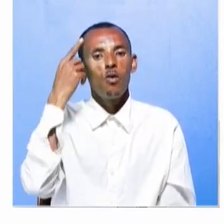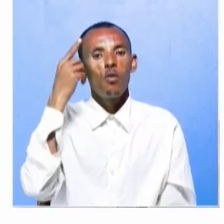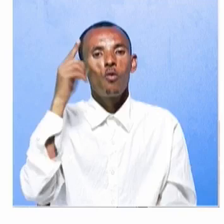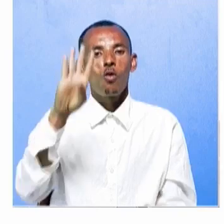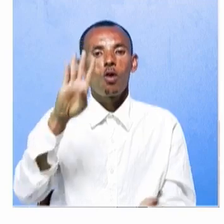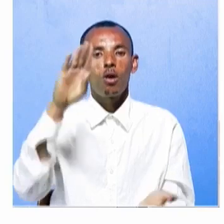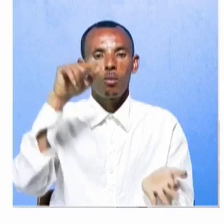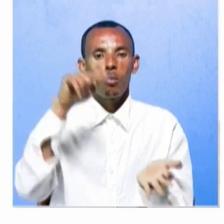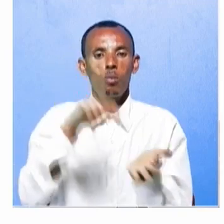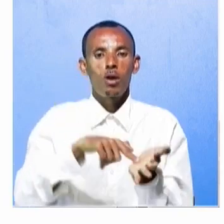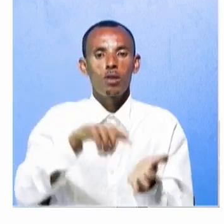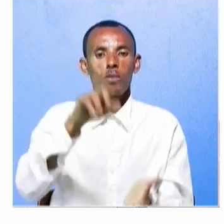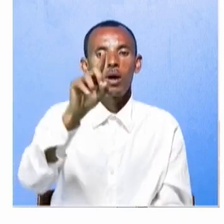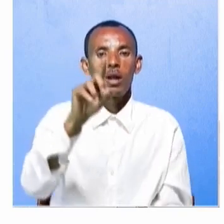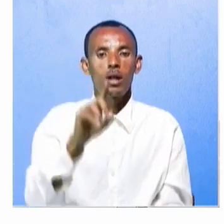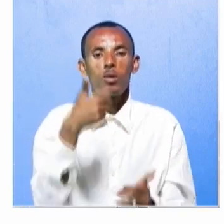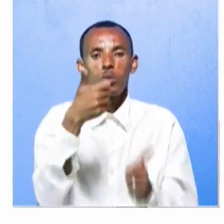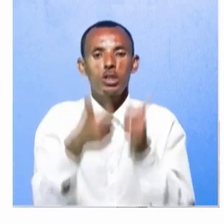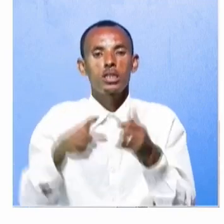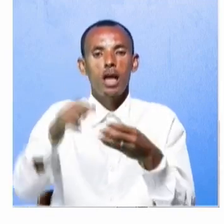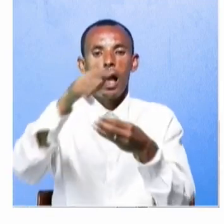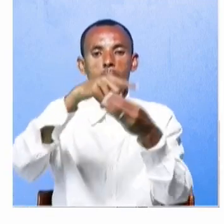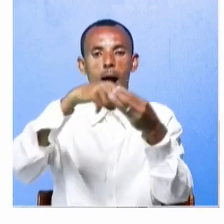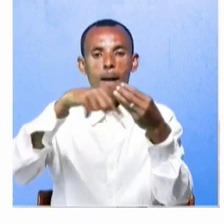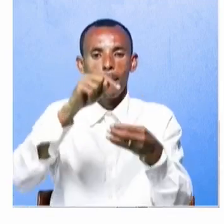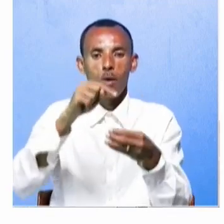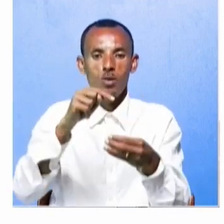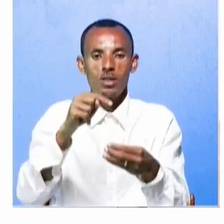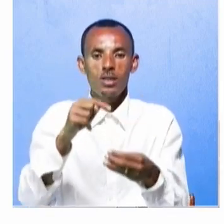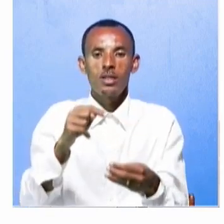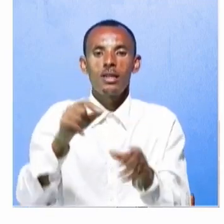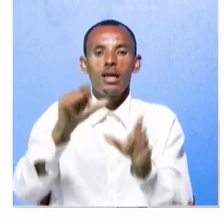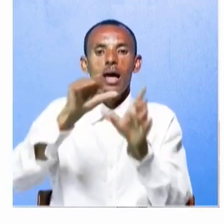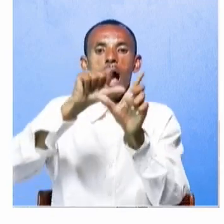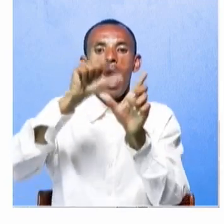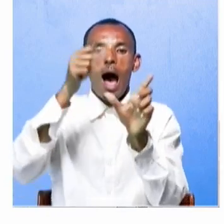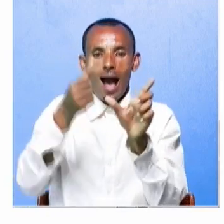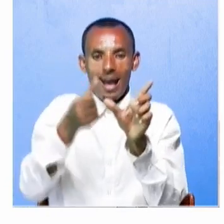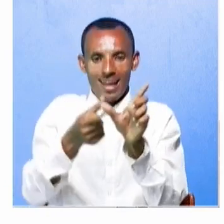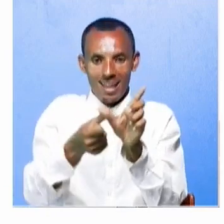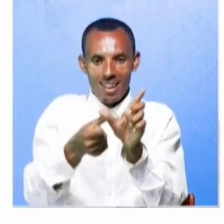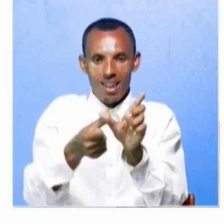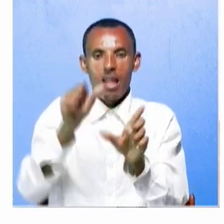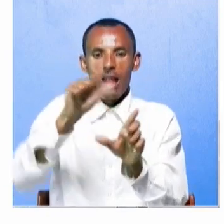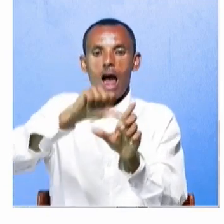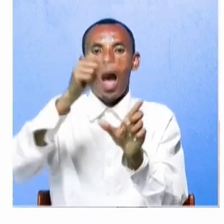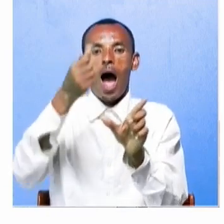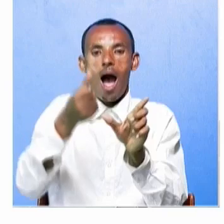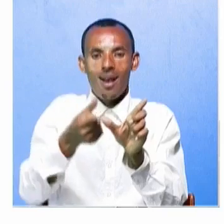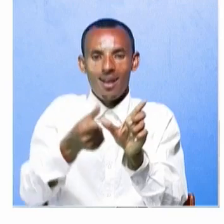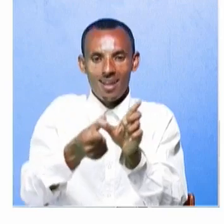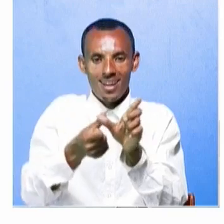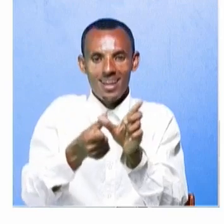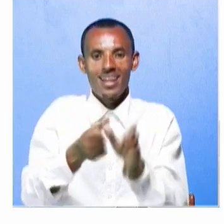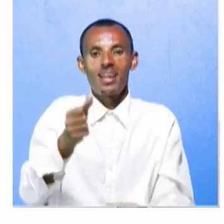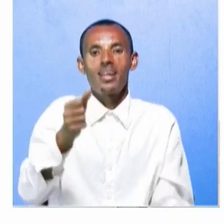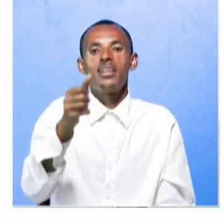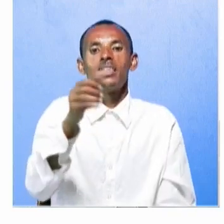4.1, which is about angle-angle similarity theorem.